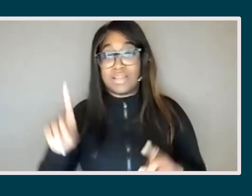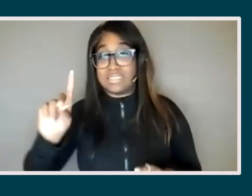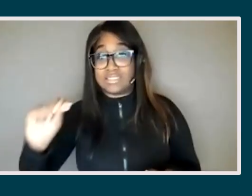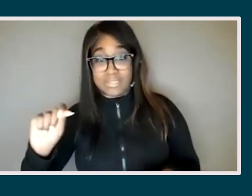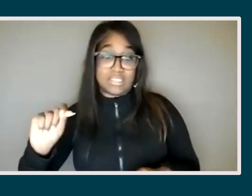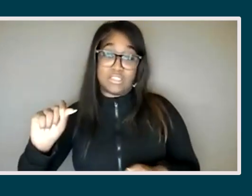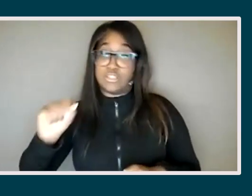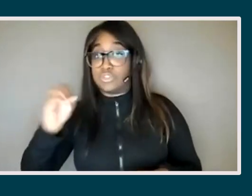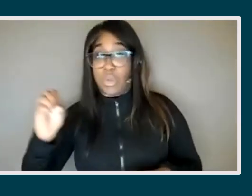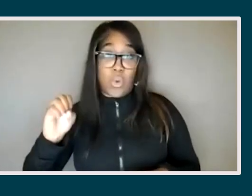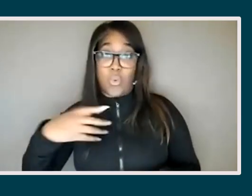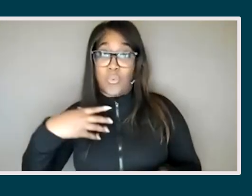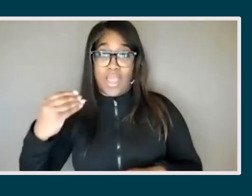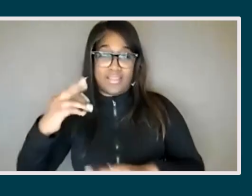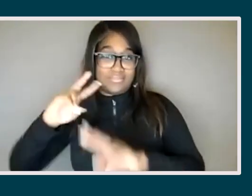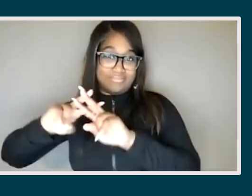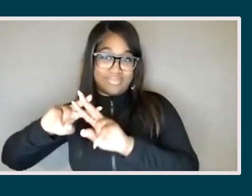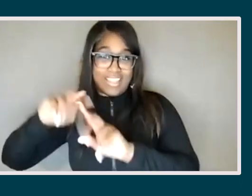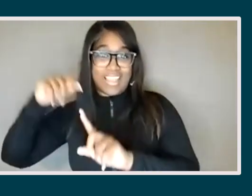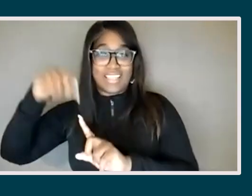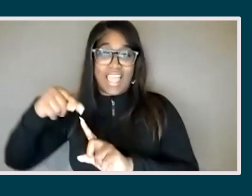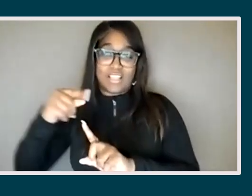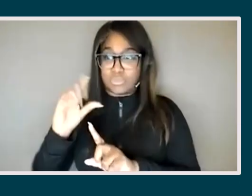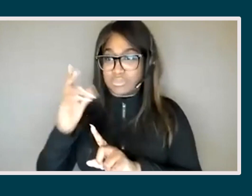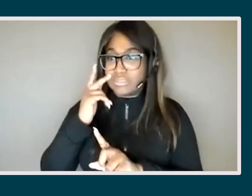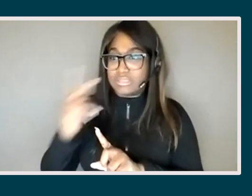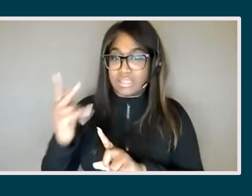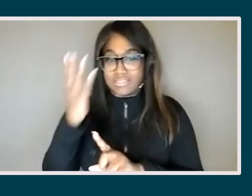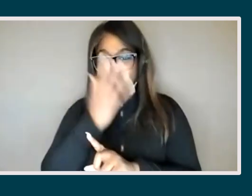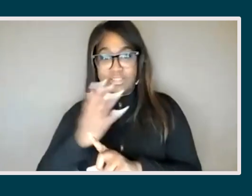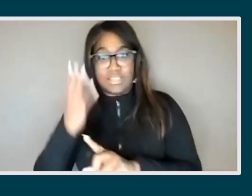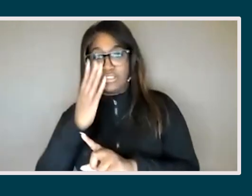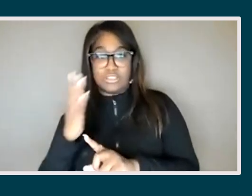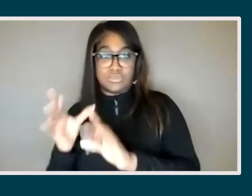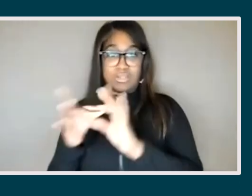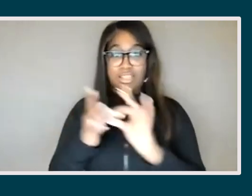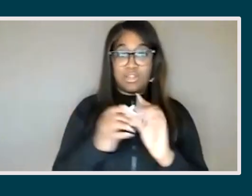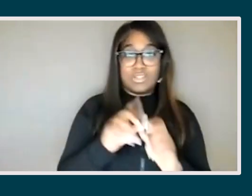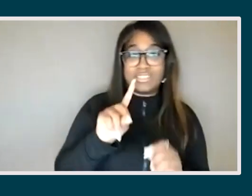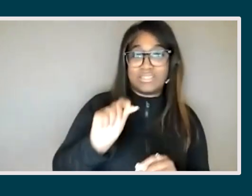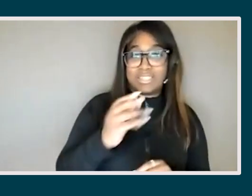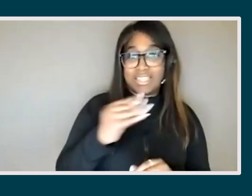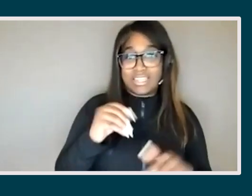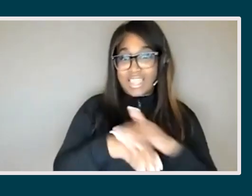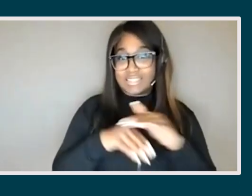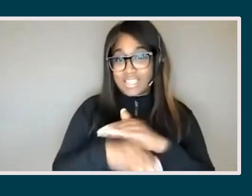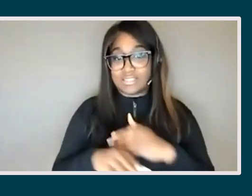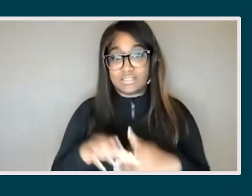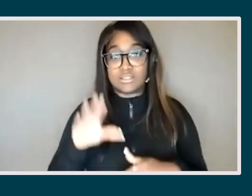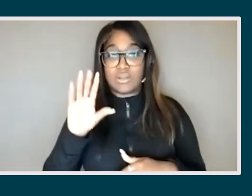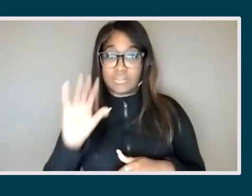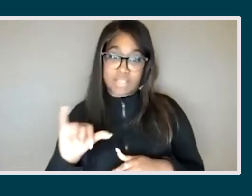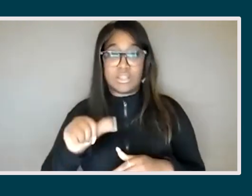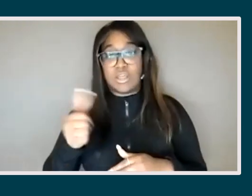and said, look at the faces you're putting on questions around disability and access. And it's another place where class